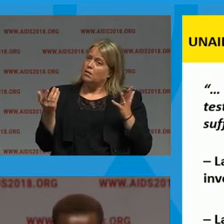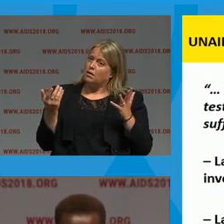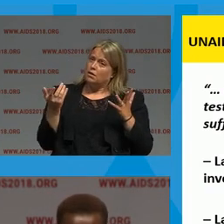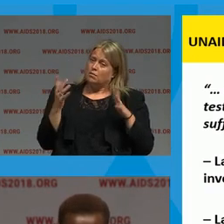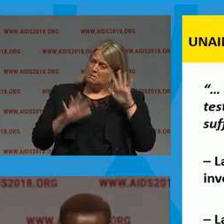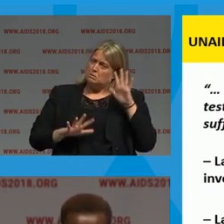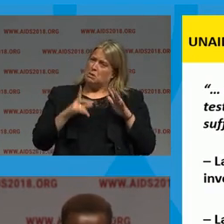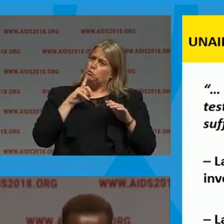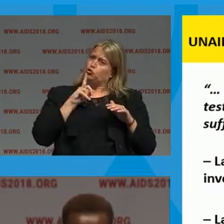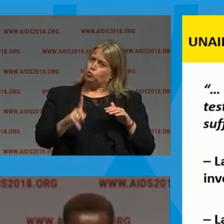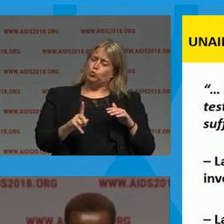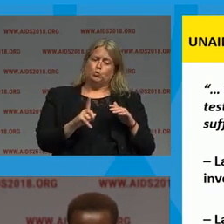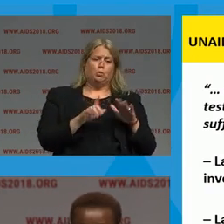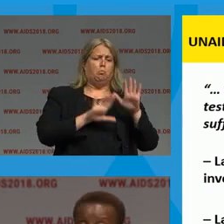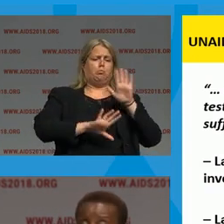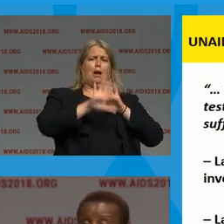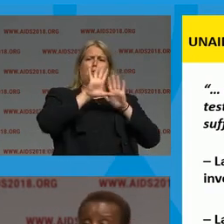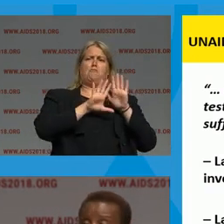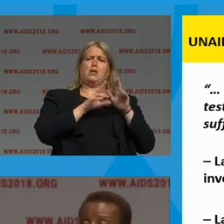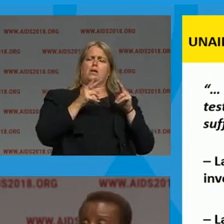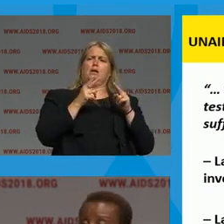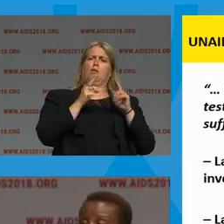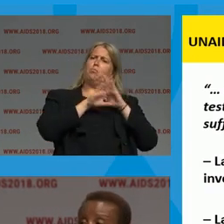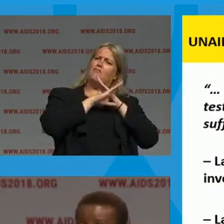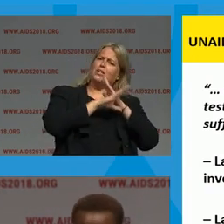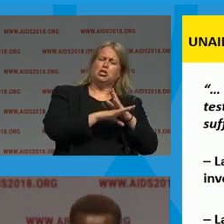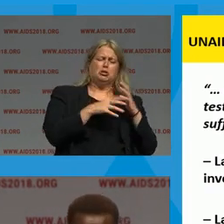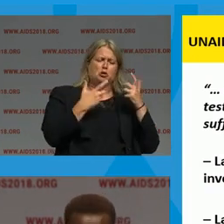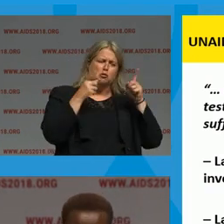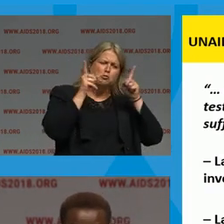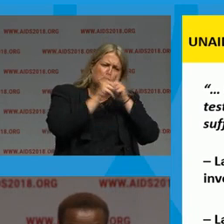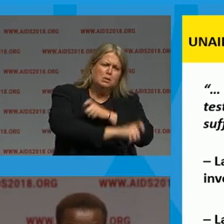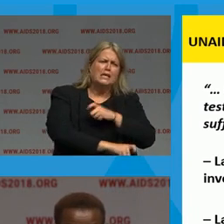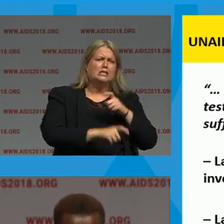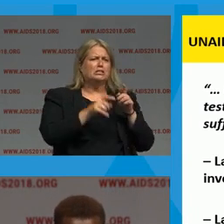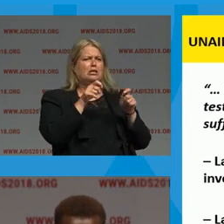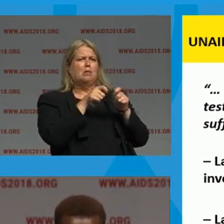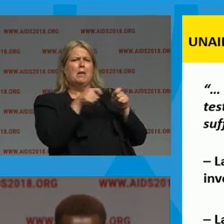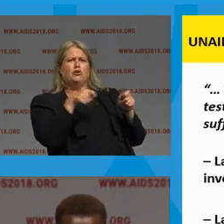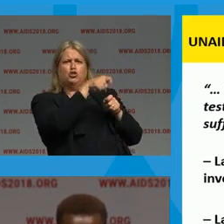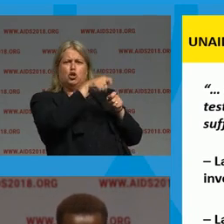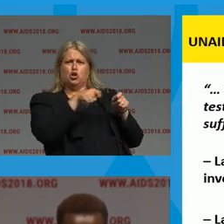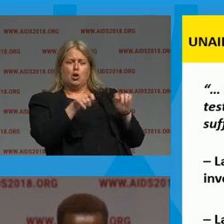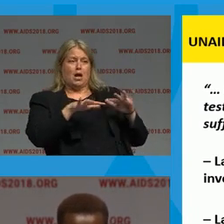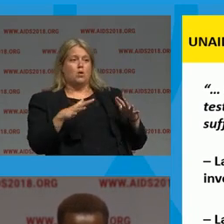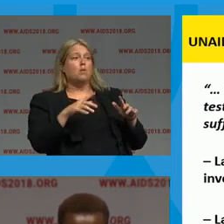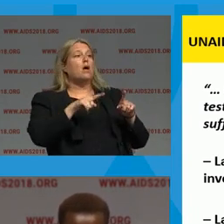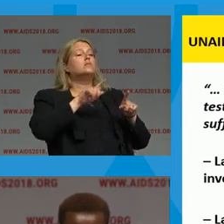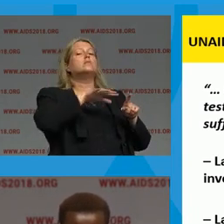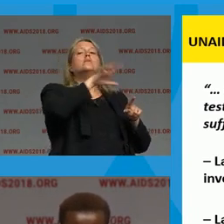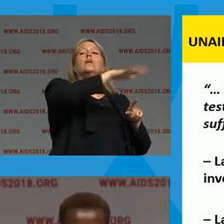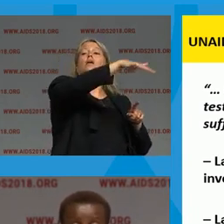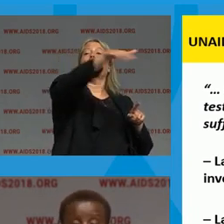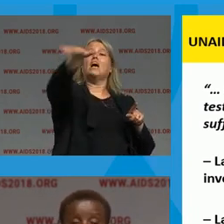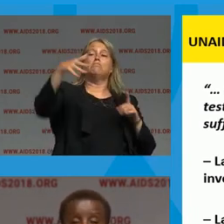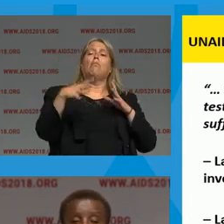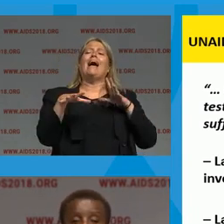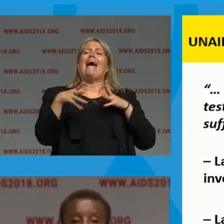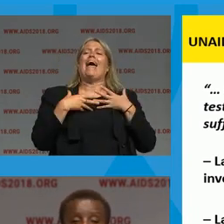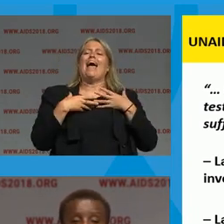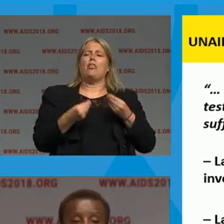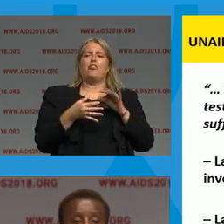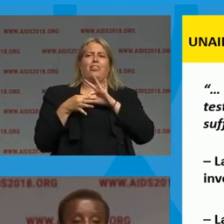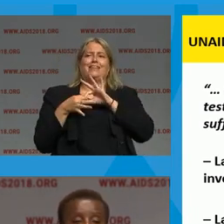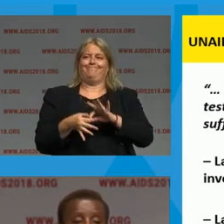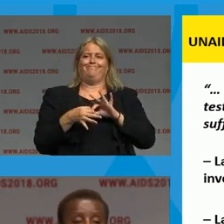is complicated, it is difficult to measure, and often goes into areas that are not in the health sector. However, we